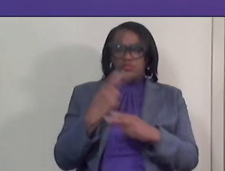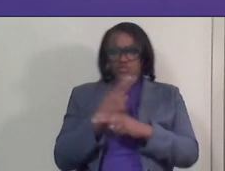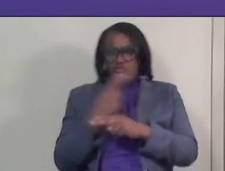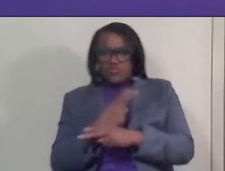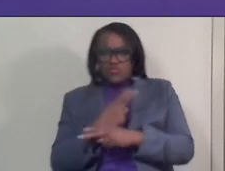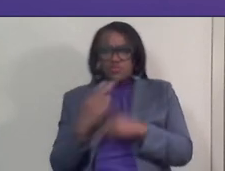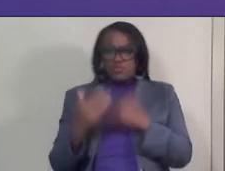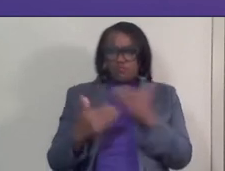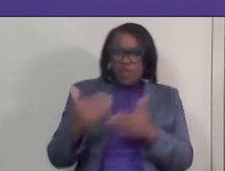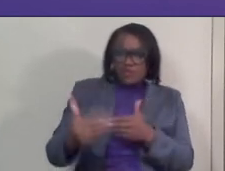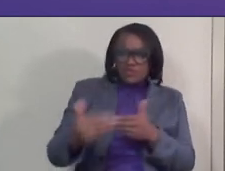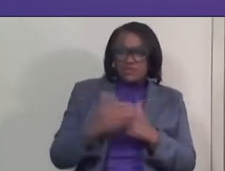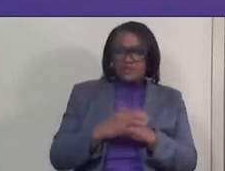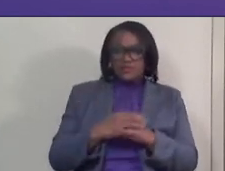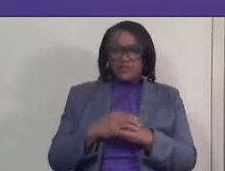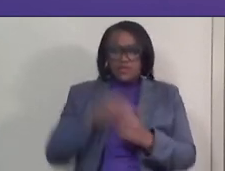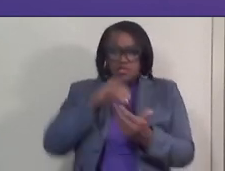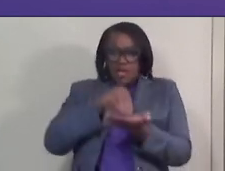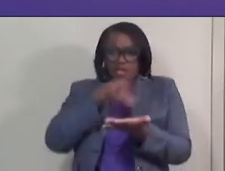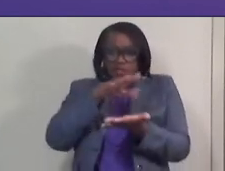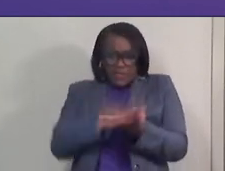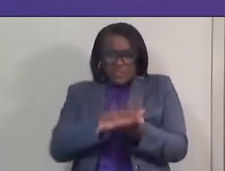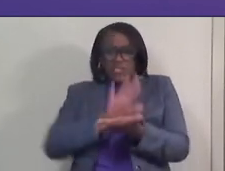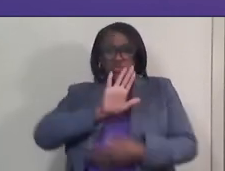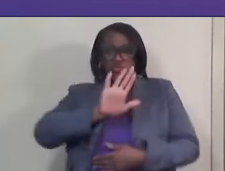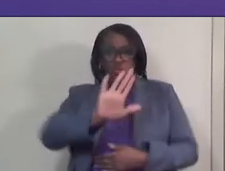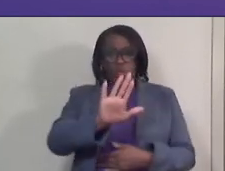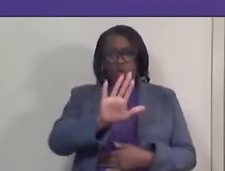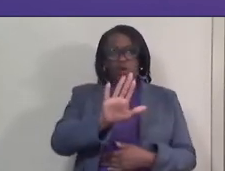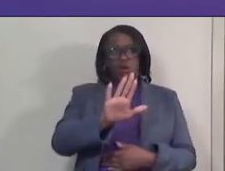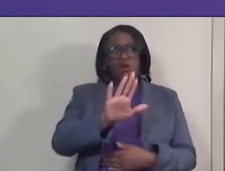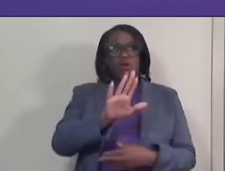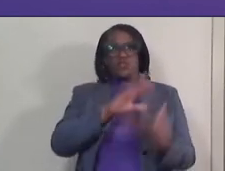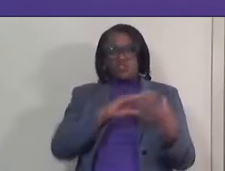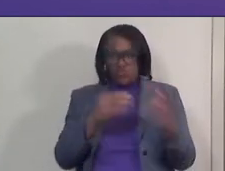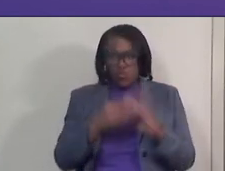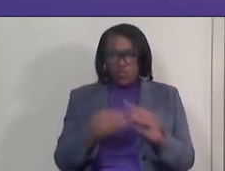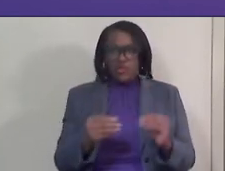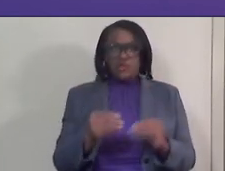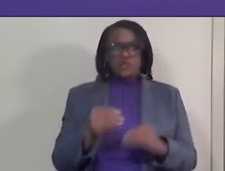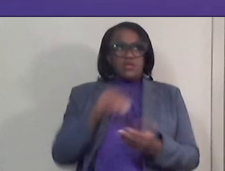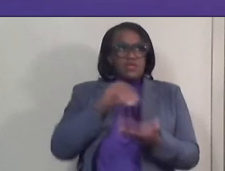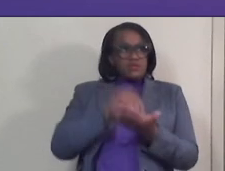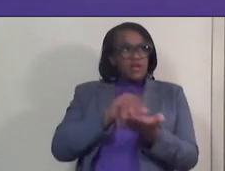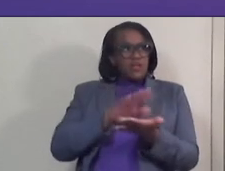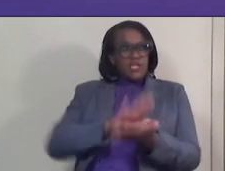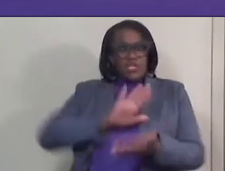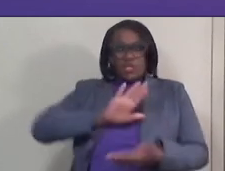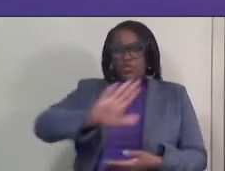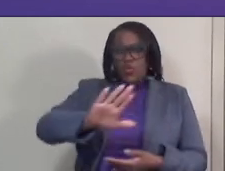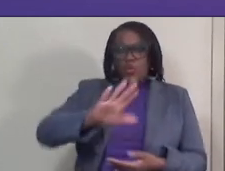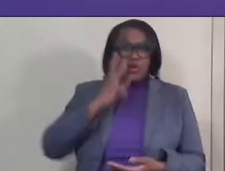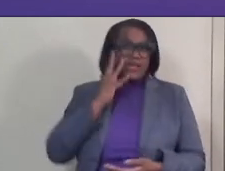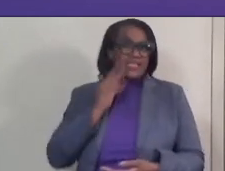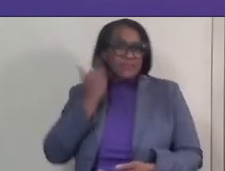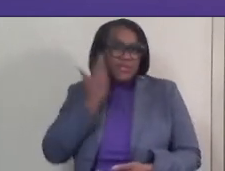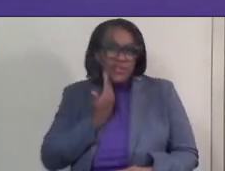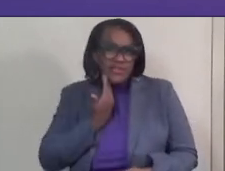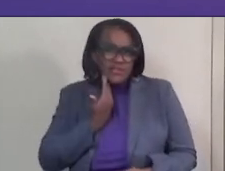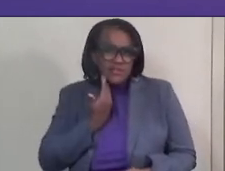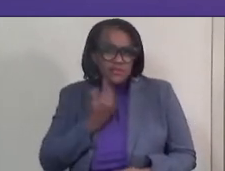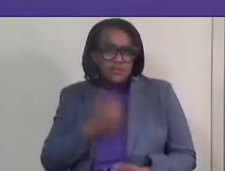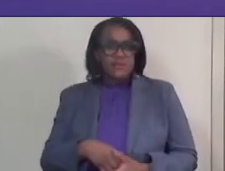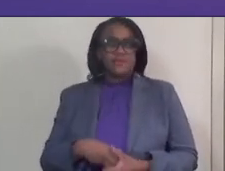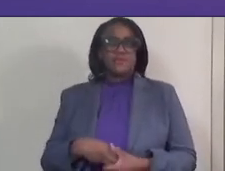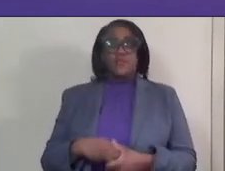process of documenting your own stories and experiences. A